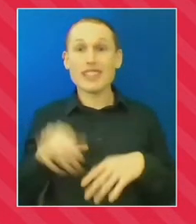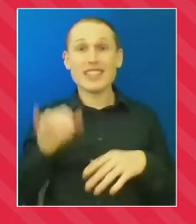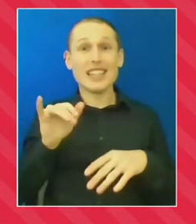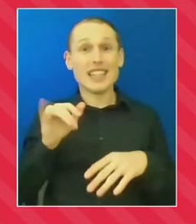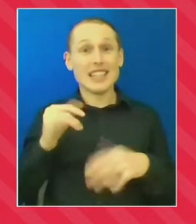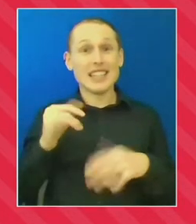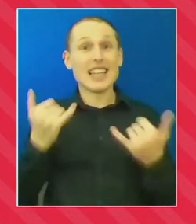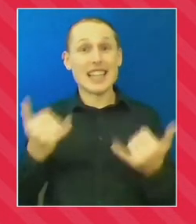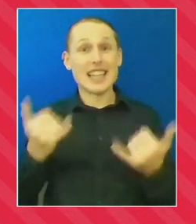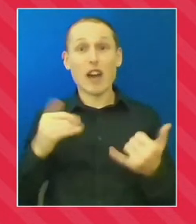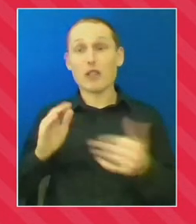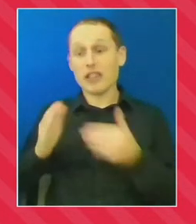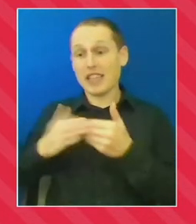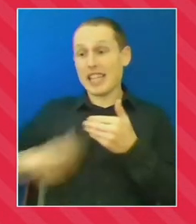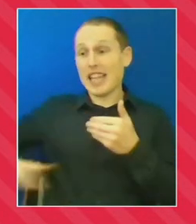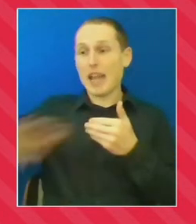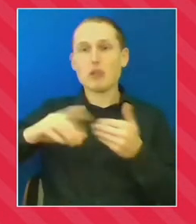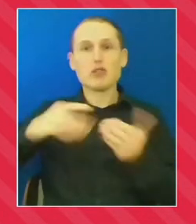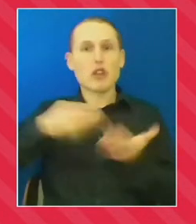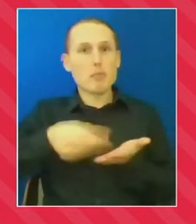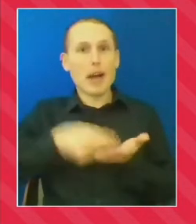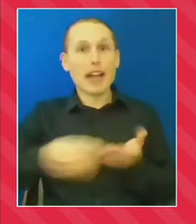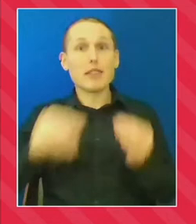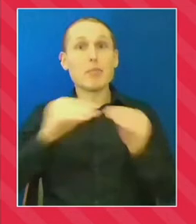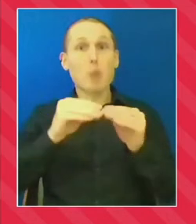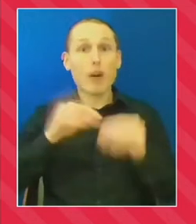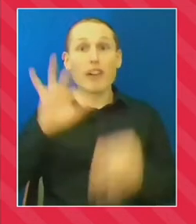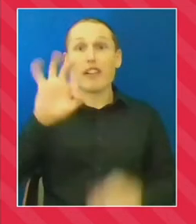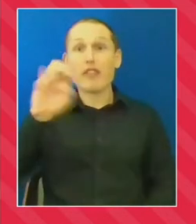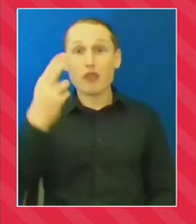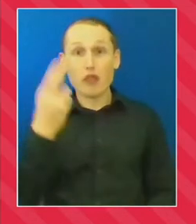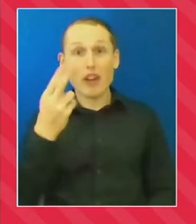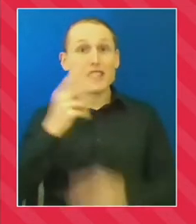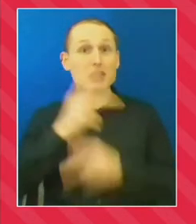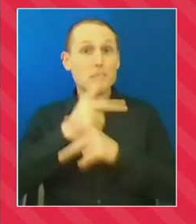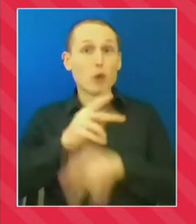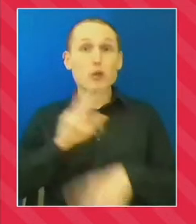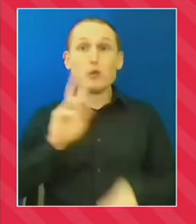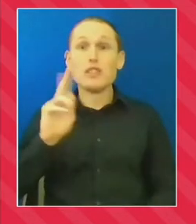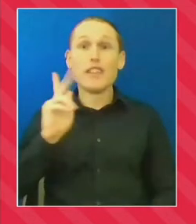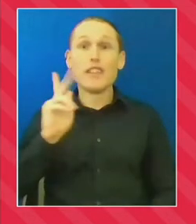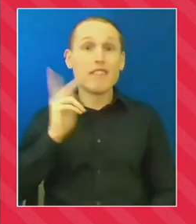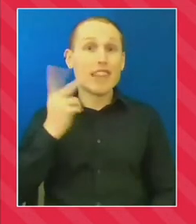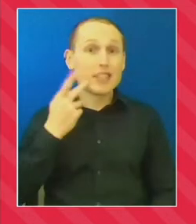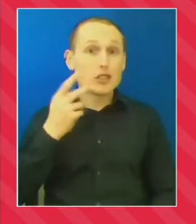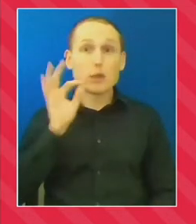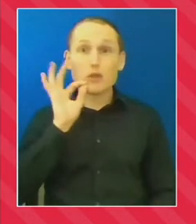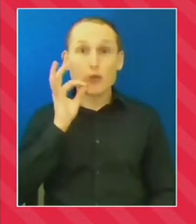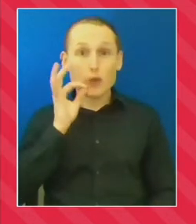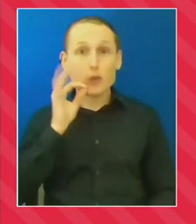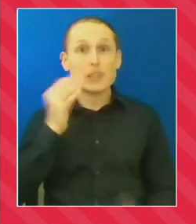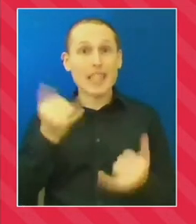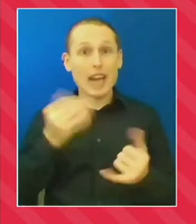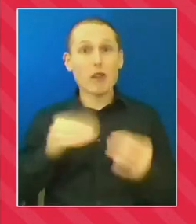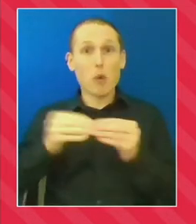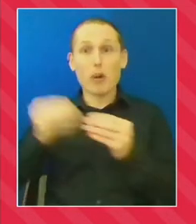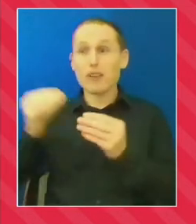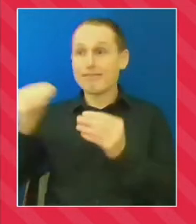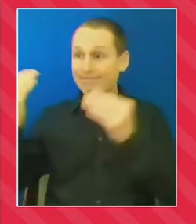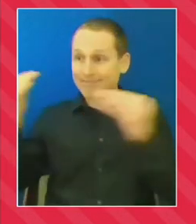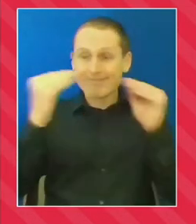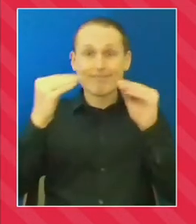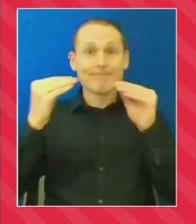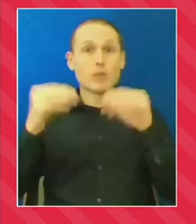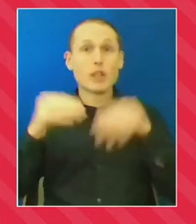that program is actually fresh produce, fruits and vegetables. And we don't want to just talk about nourish